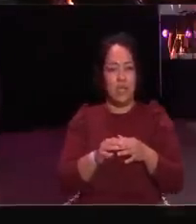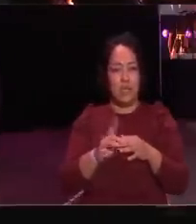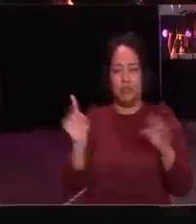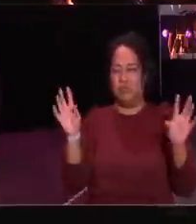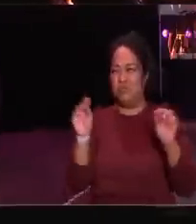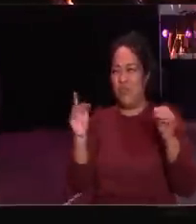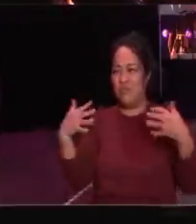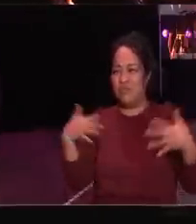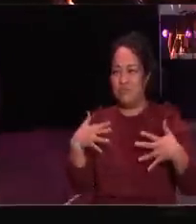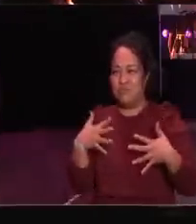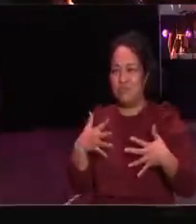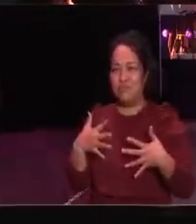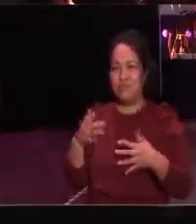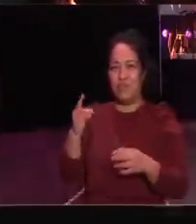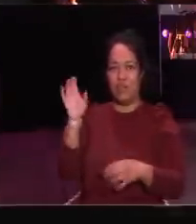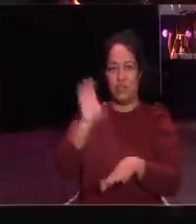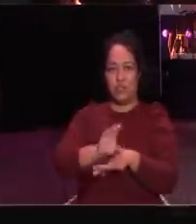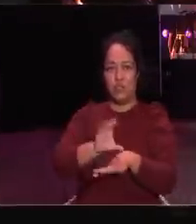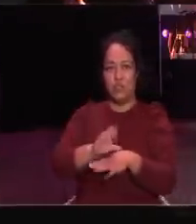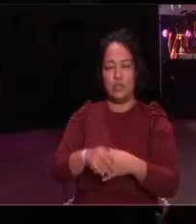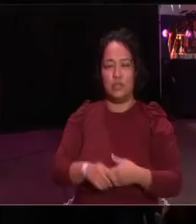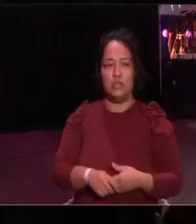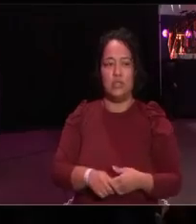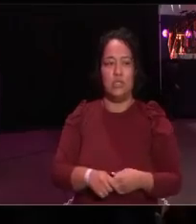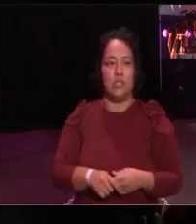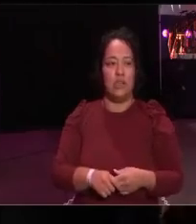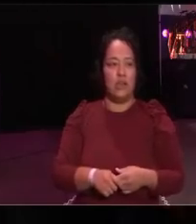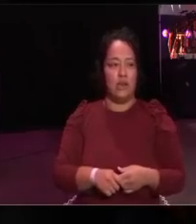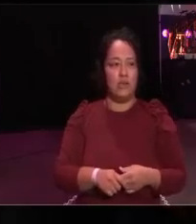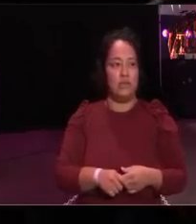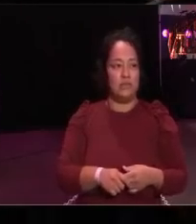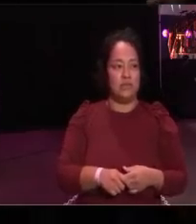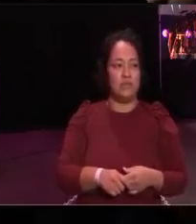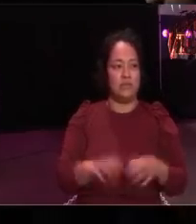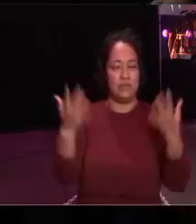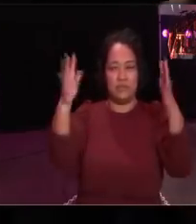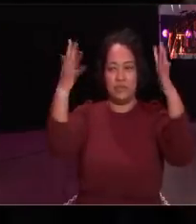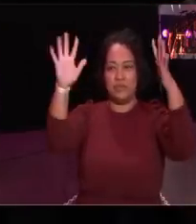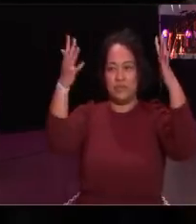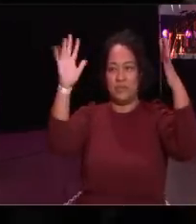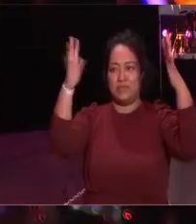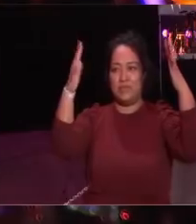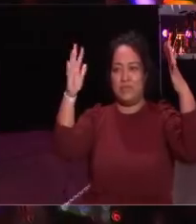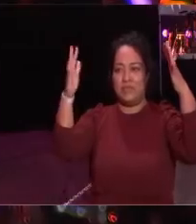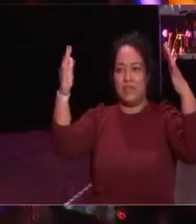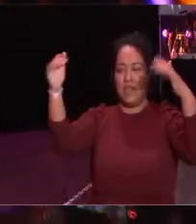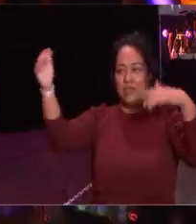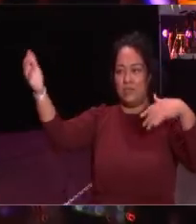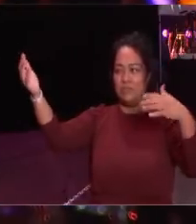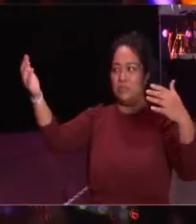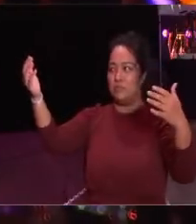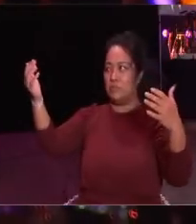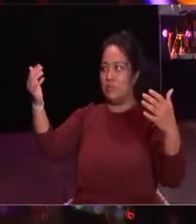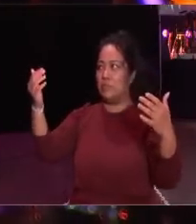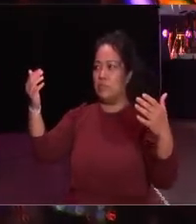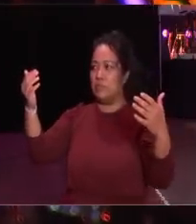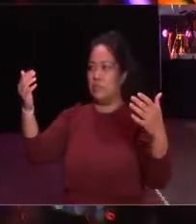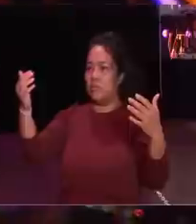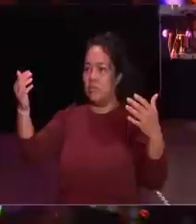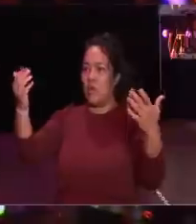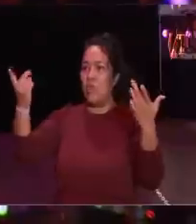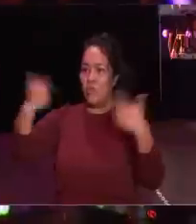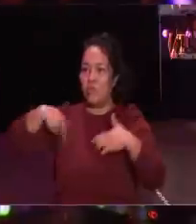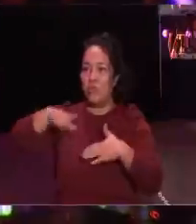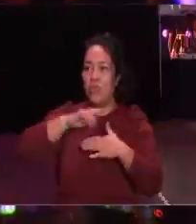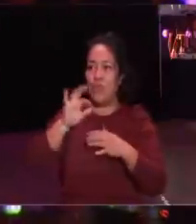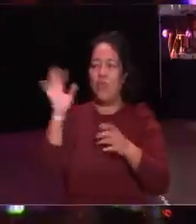fear, church. Vamos a ganar este juego we are going